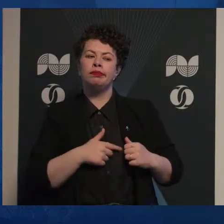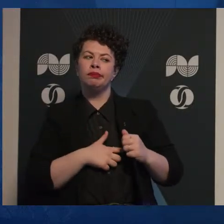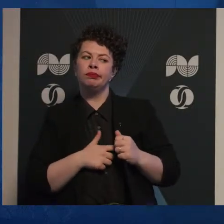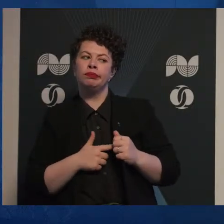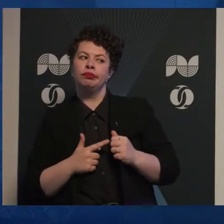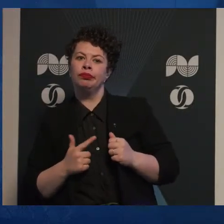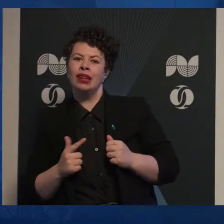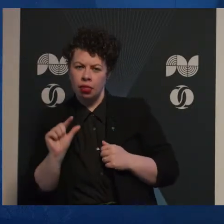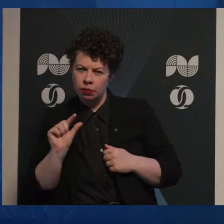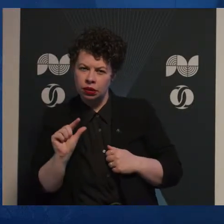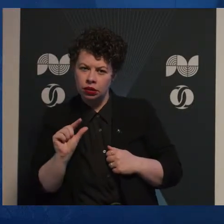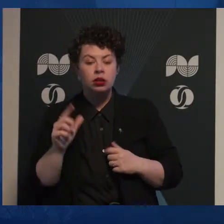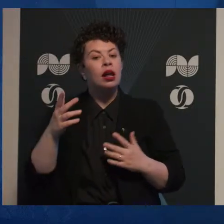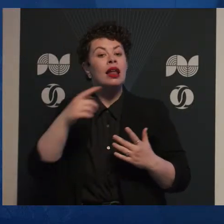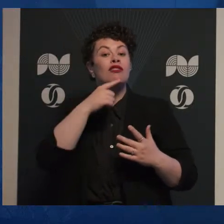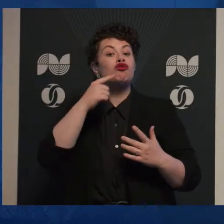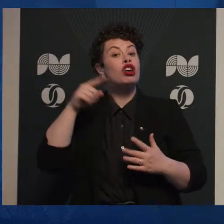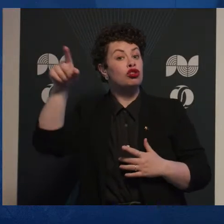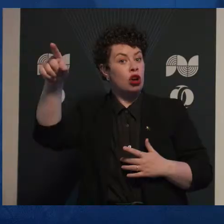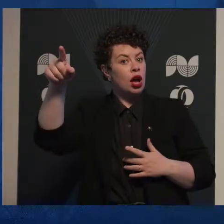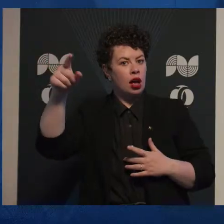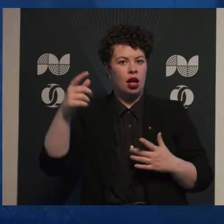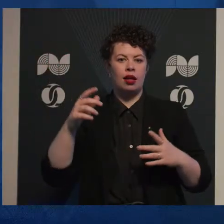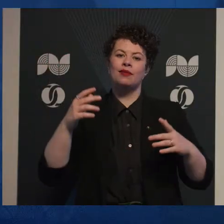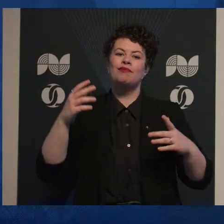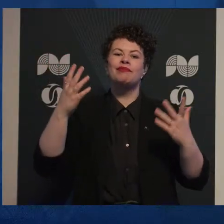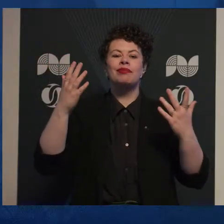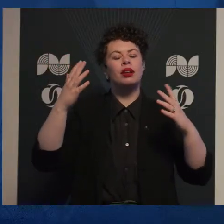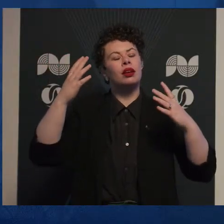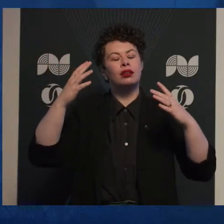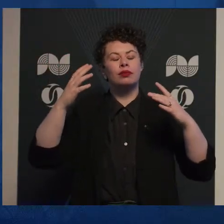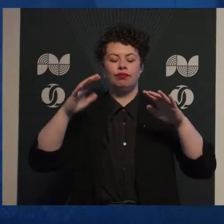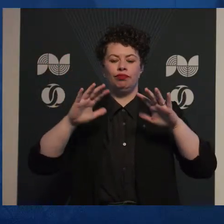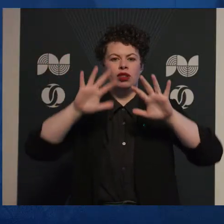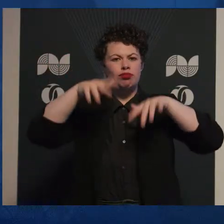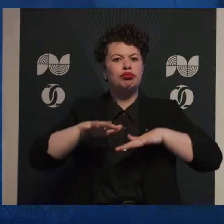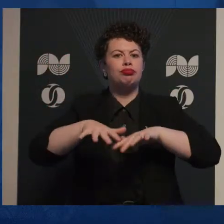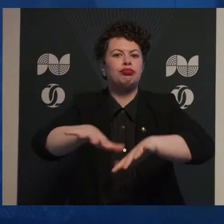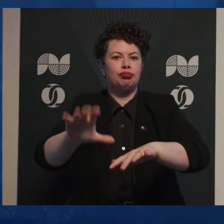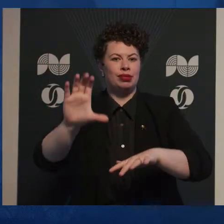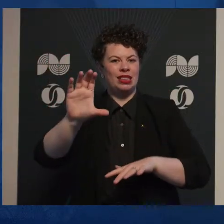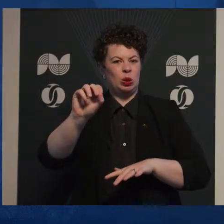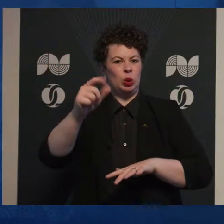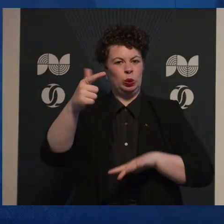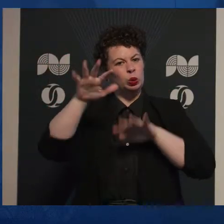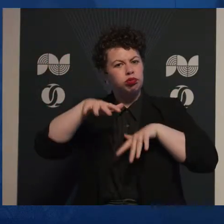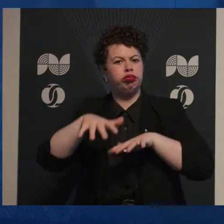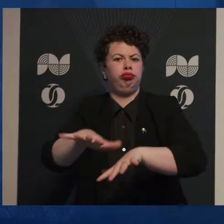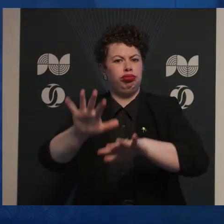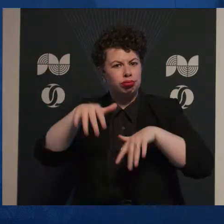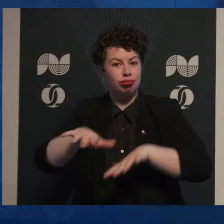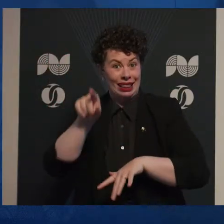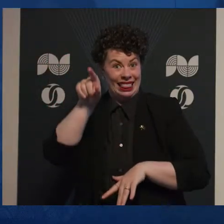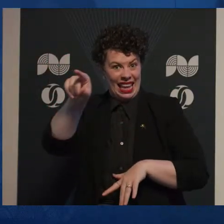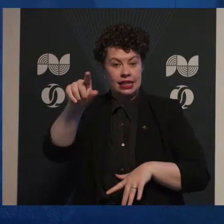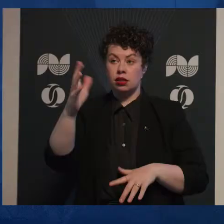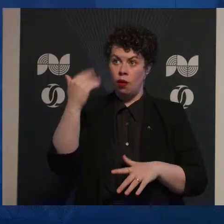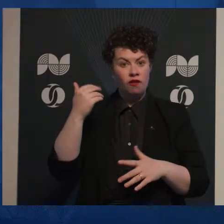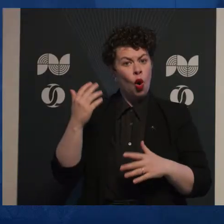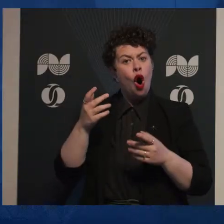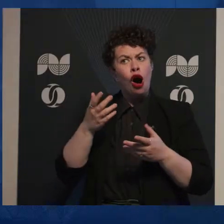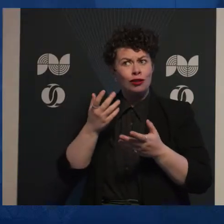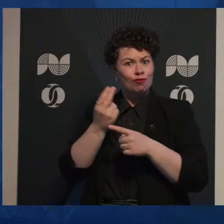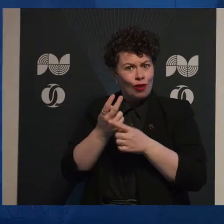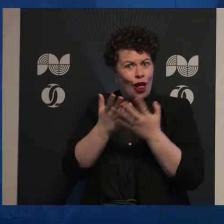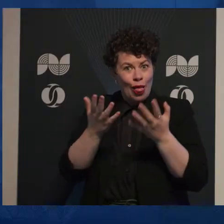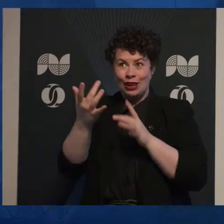Russia, with the weaponization of hydrocarbons, but we've seen this in other areas. So where we have been doing a lot of